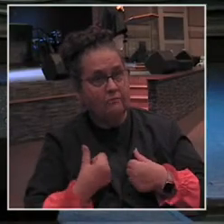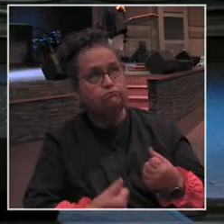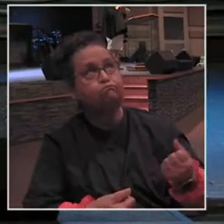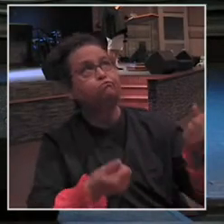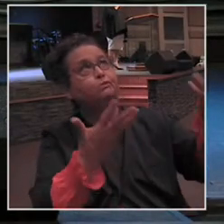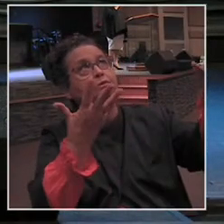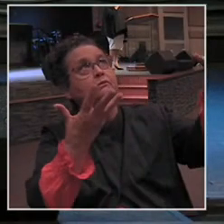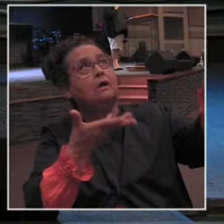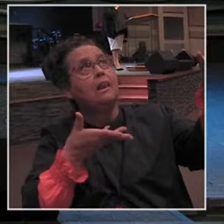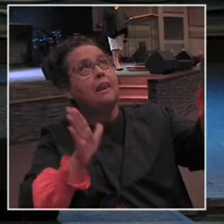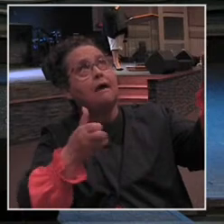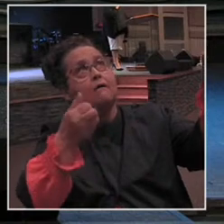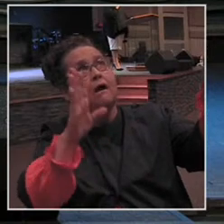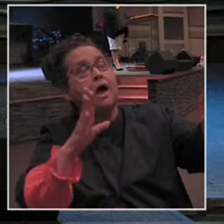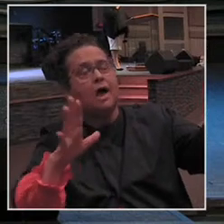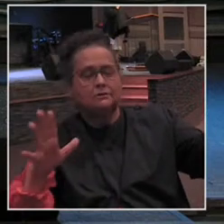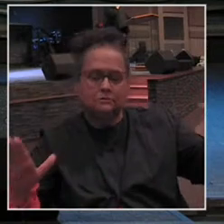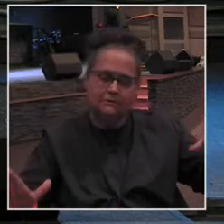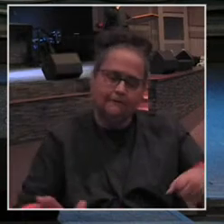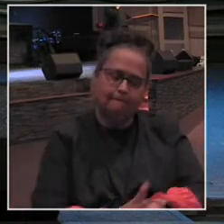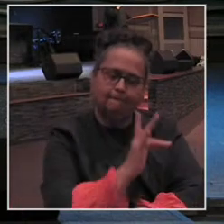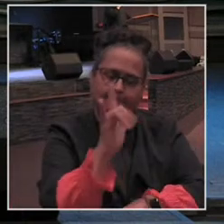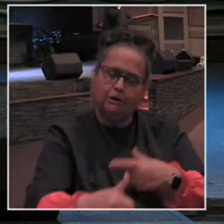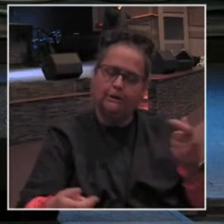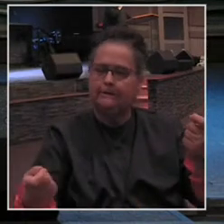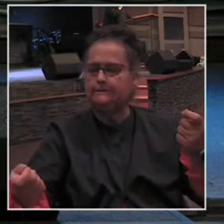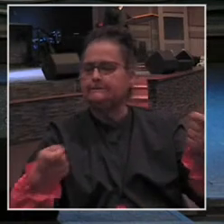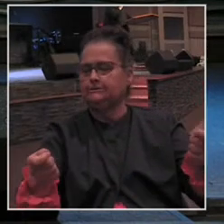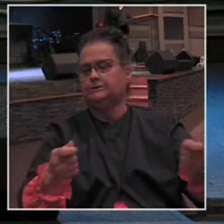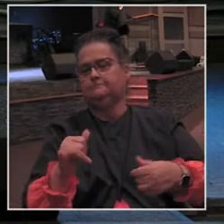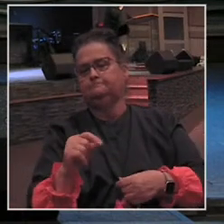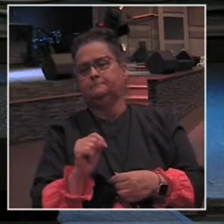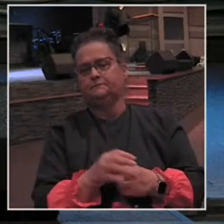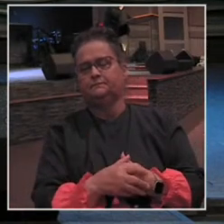and allow God to completely steer the boat.